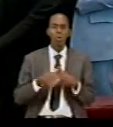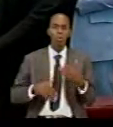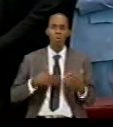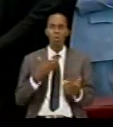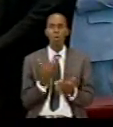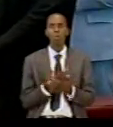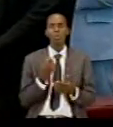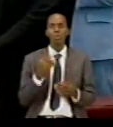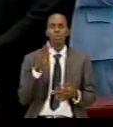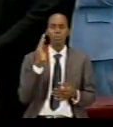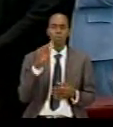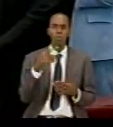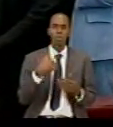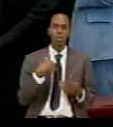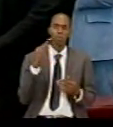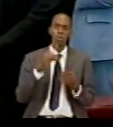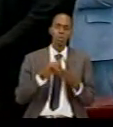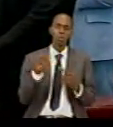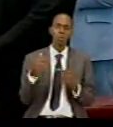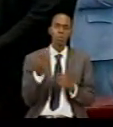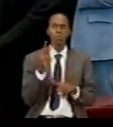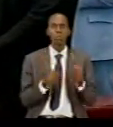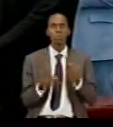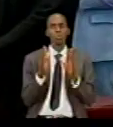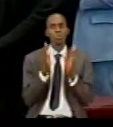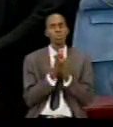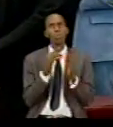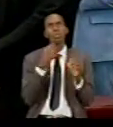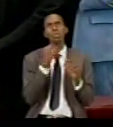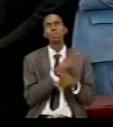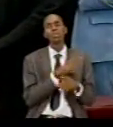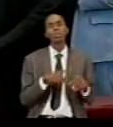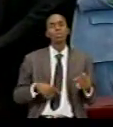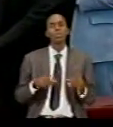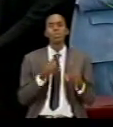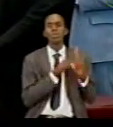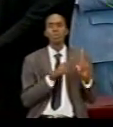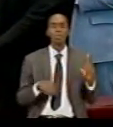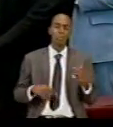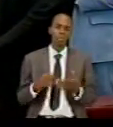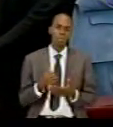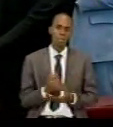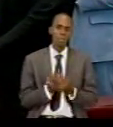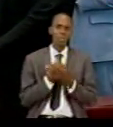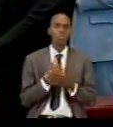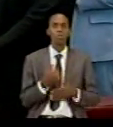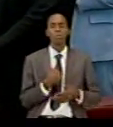Oh Lord, help me. Help me, Lord. Let somebody pray. Help me, Lord.